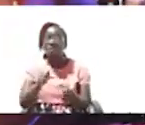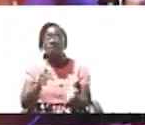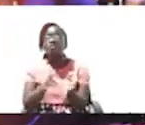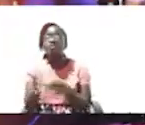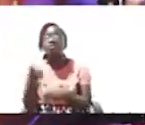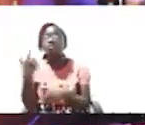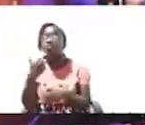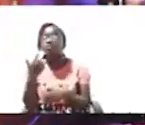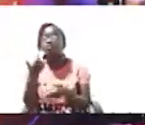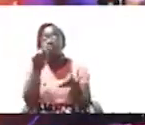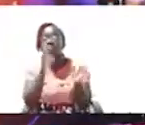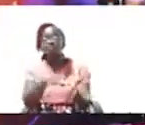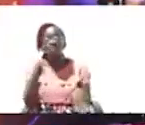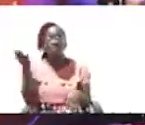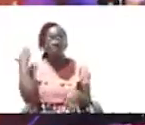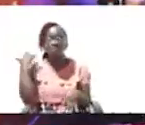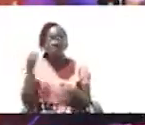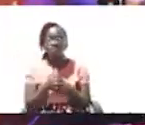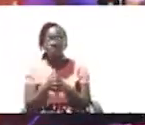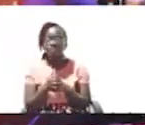about him? Hebrews